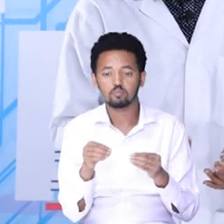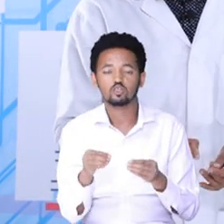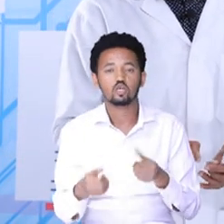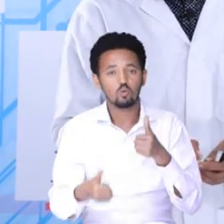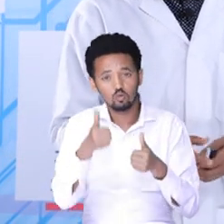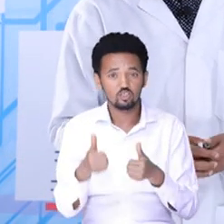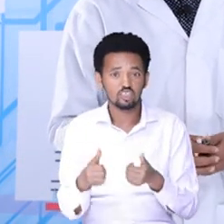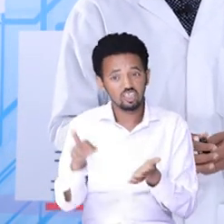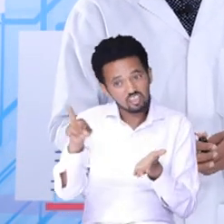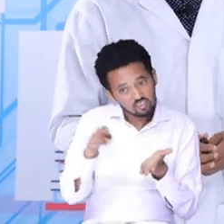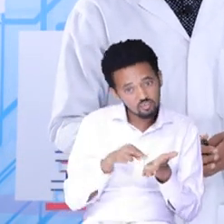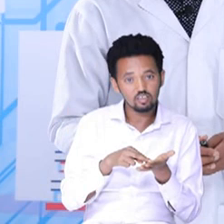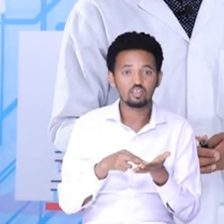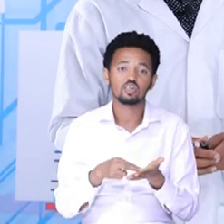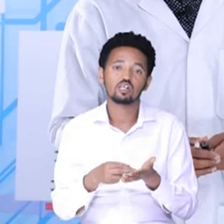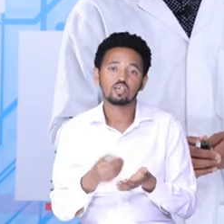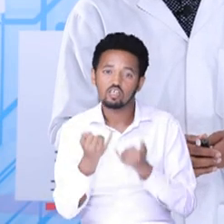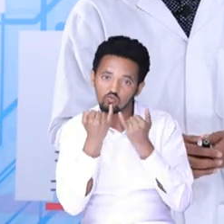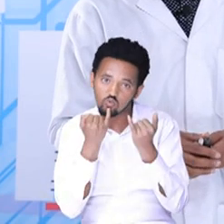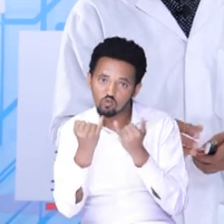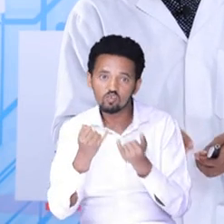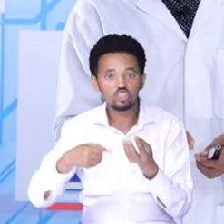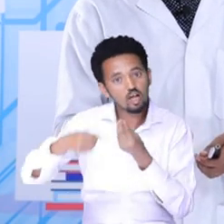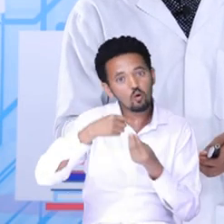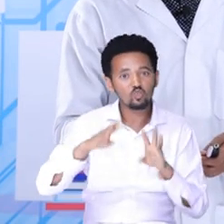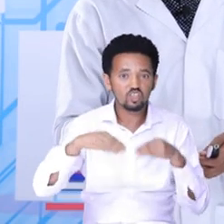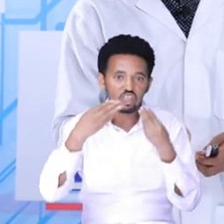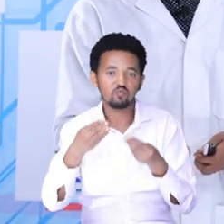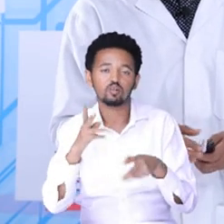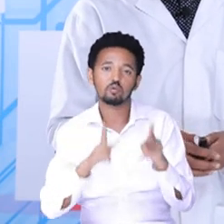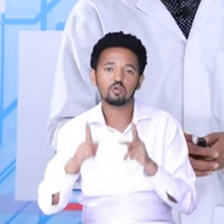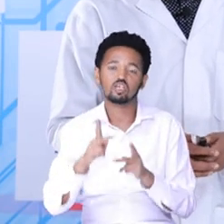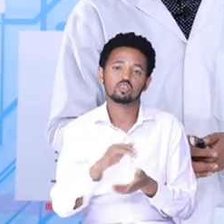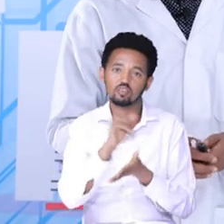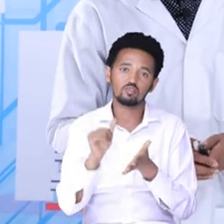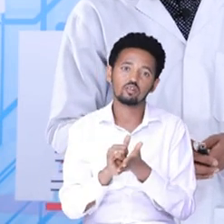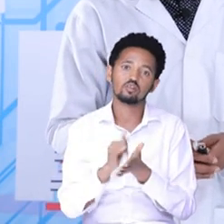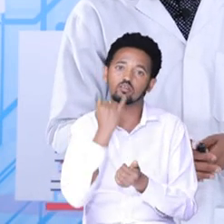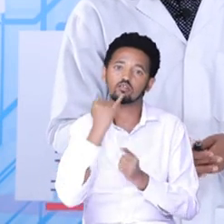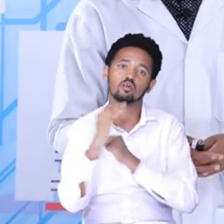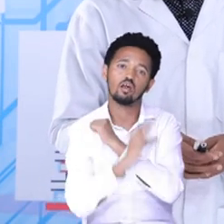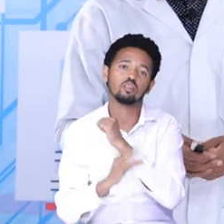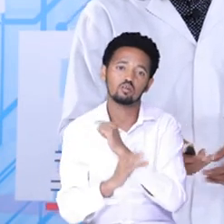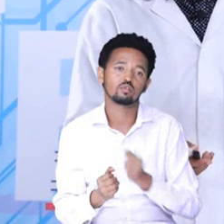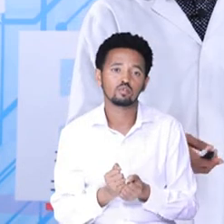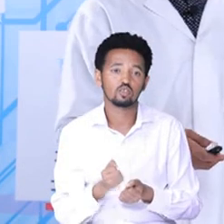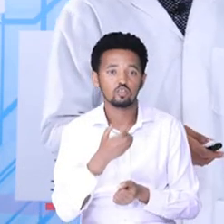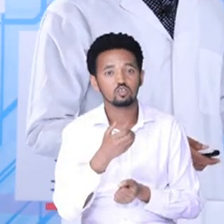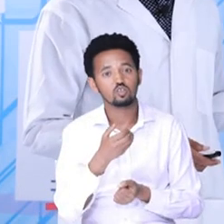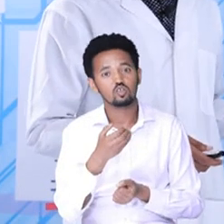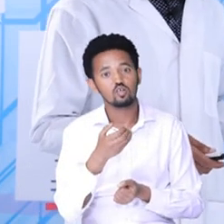which registered information about a given population of that country.